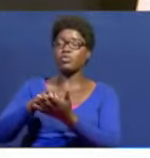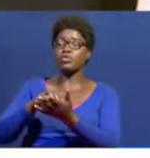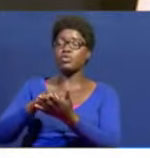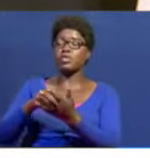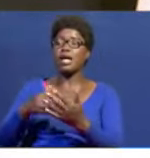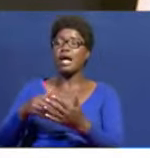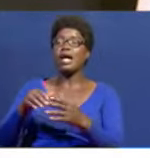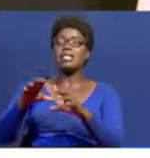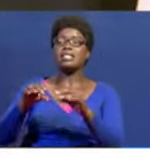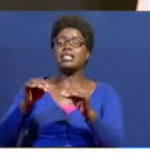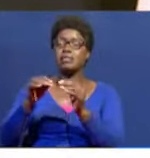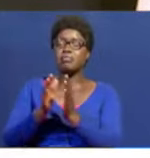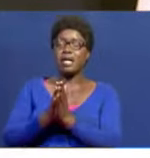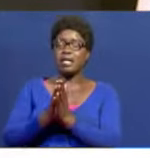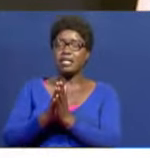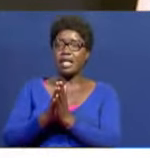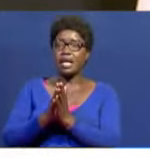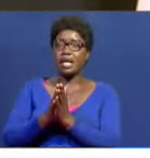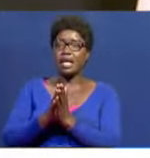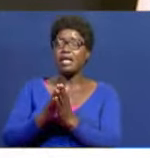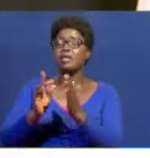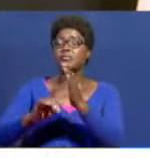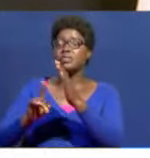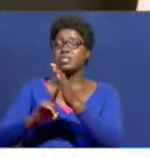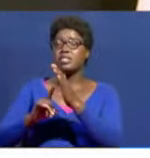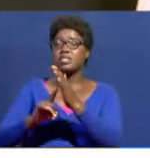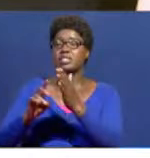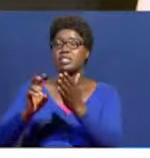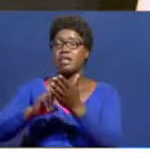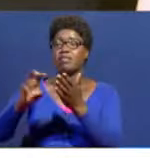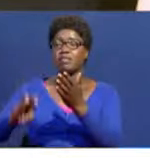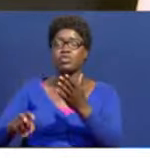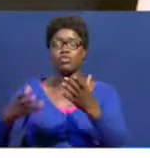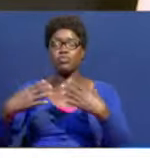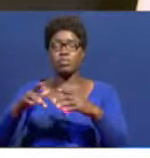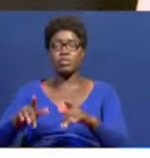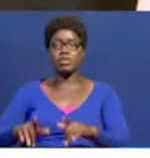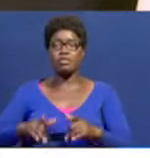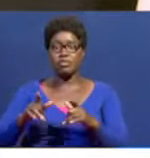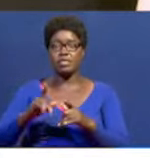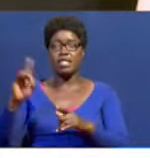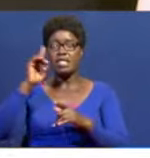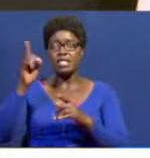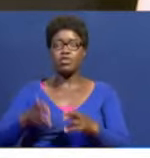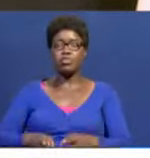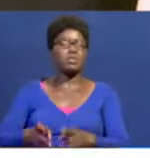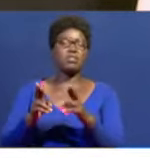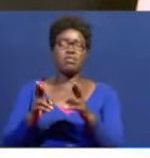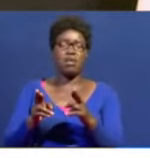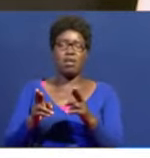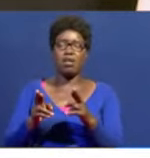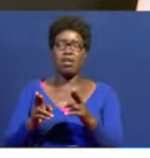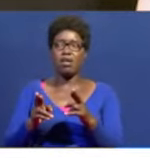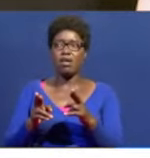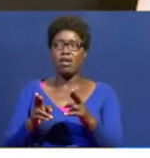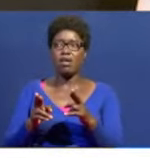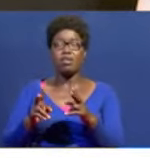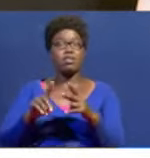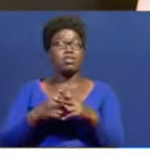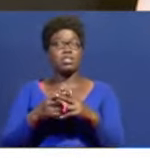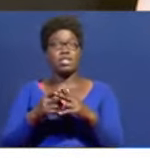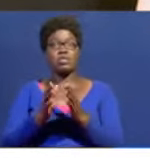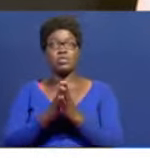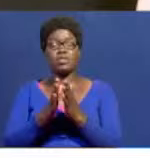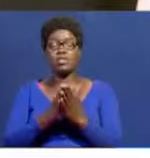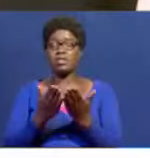by cabinet regarding the evacuation of the people residing along Nairobi River. To start with,